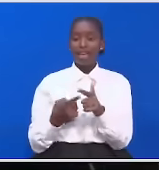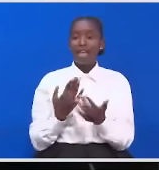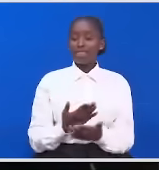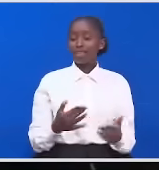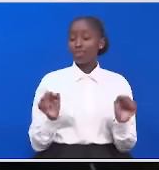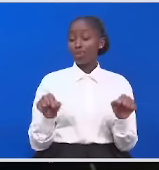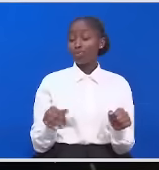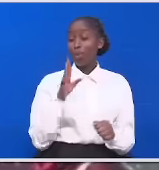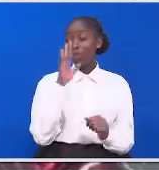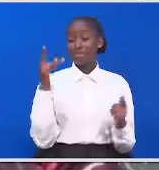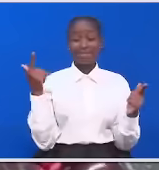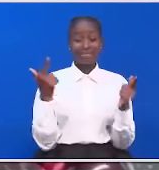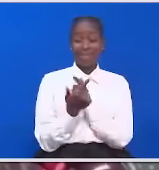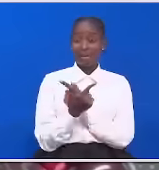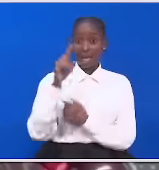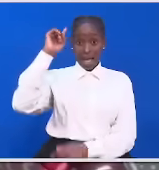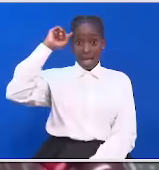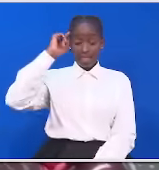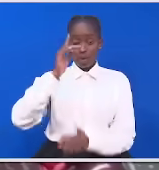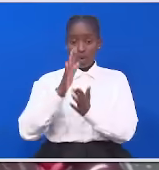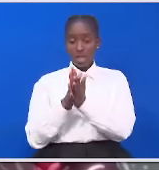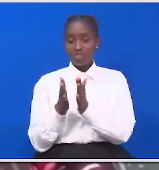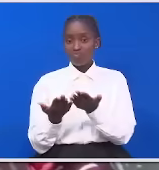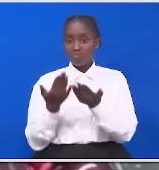have been different. I think with the